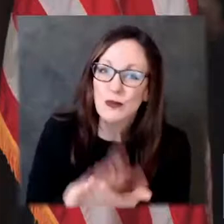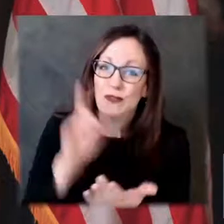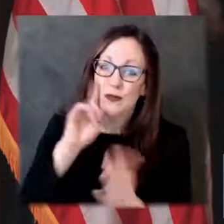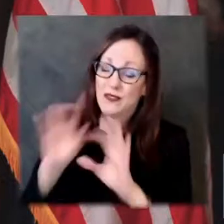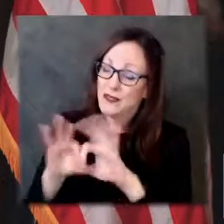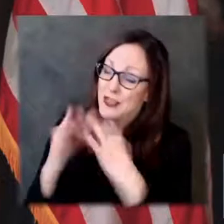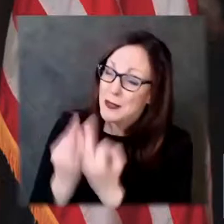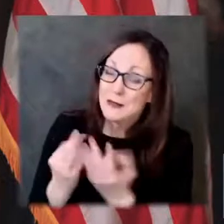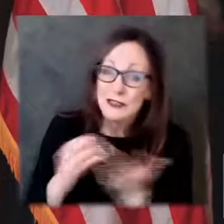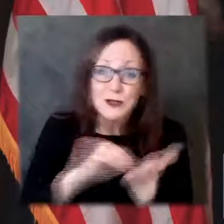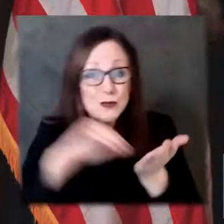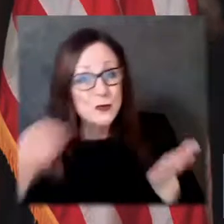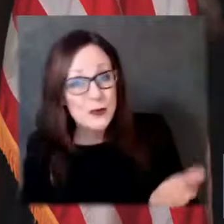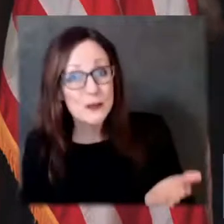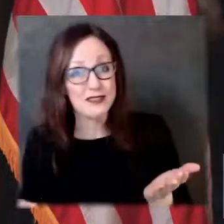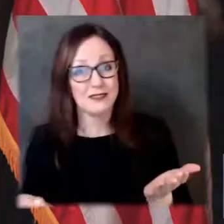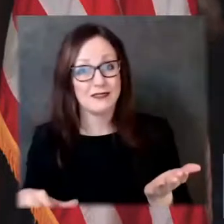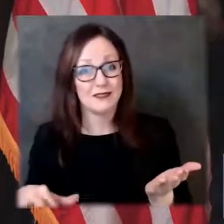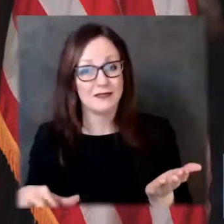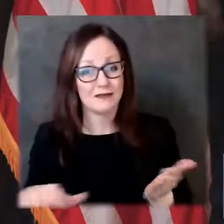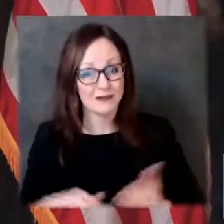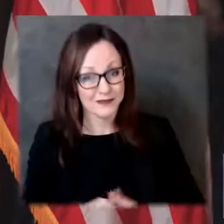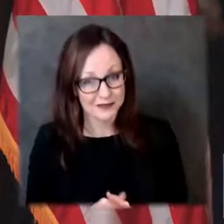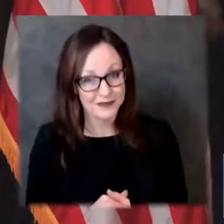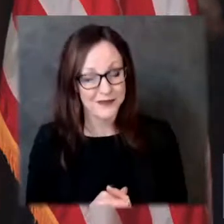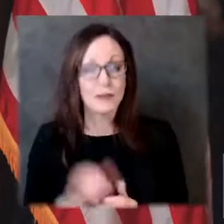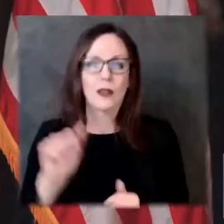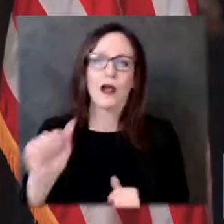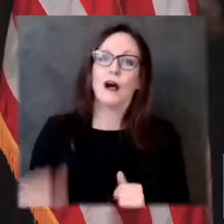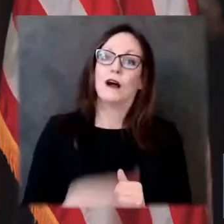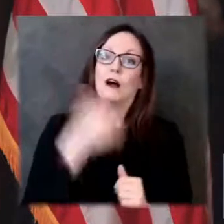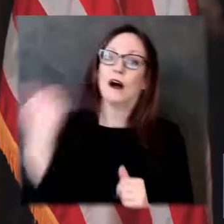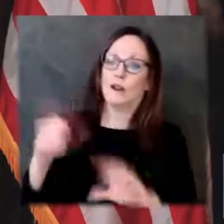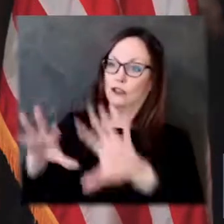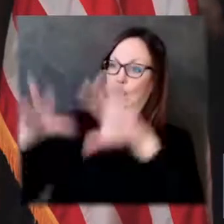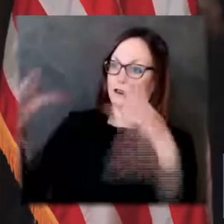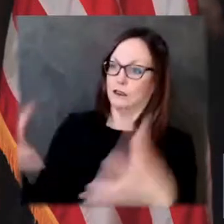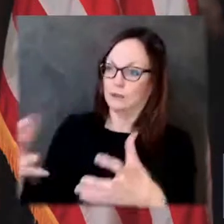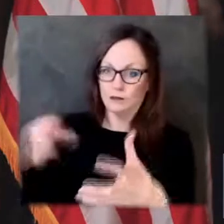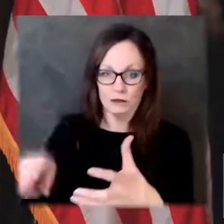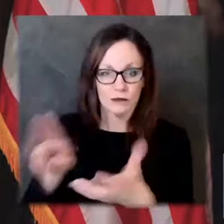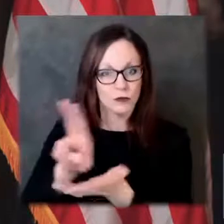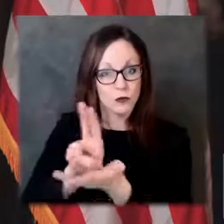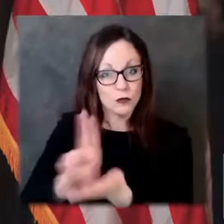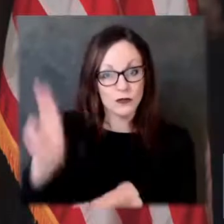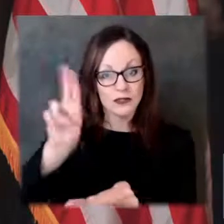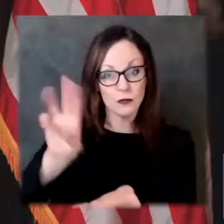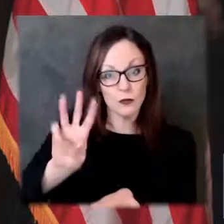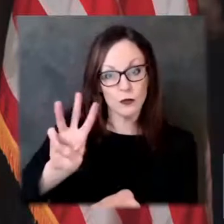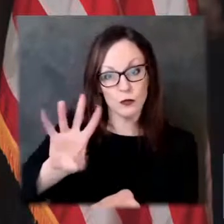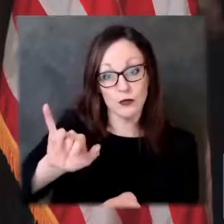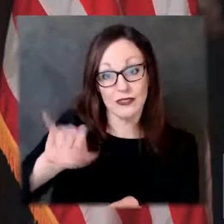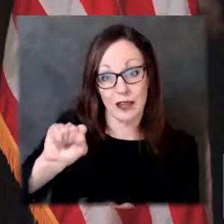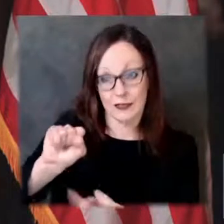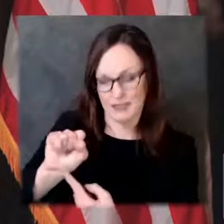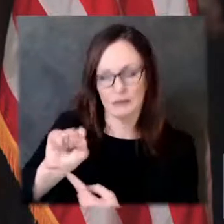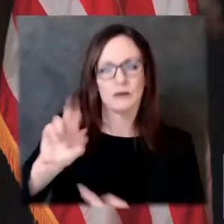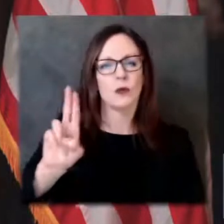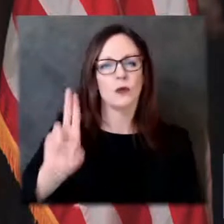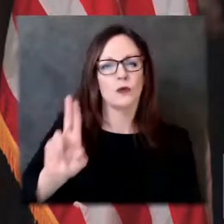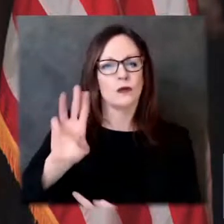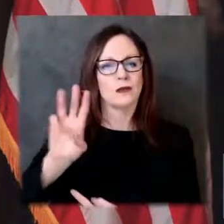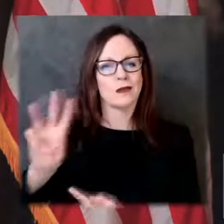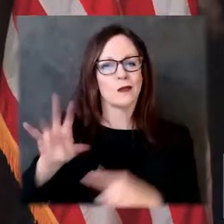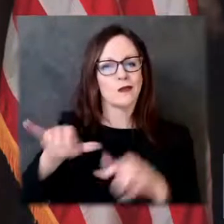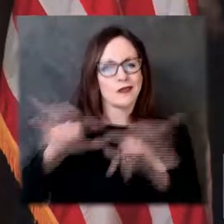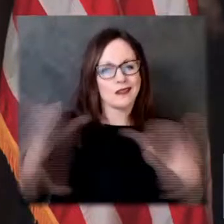or their families. And while we're going to freeze tuition, we're also going to fund that freeze and invest